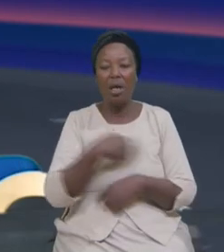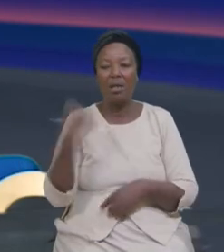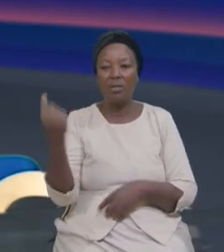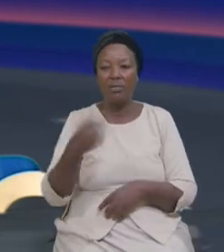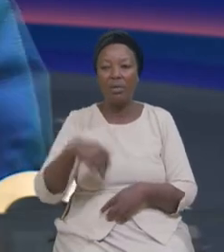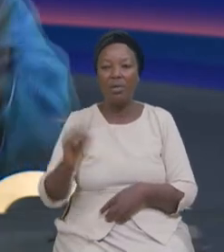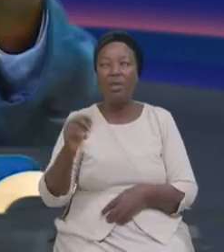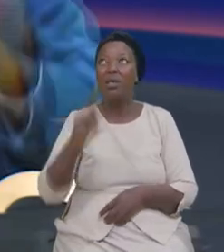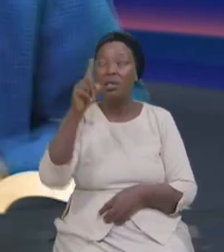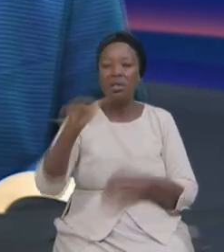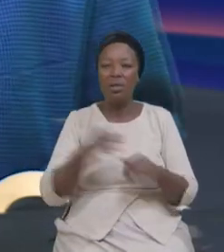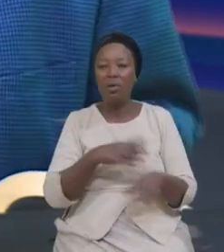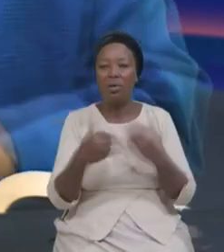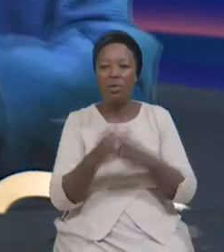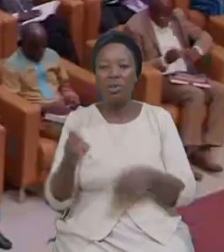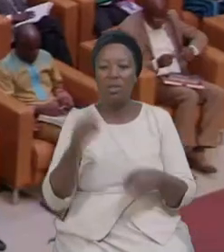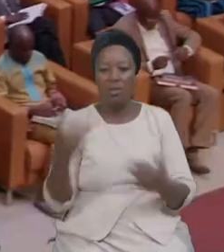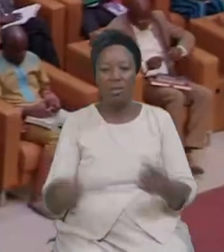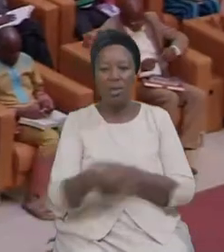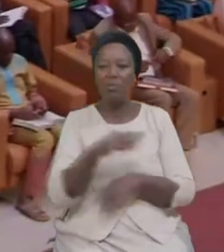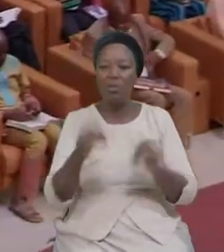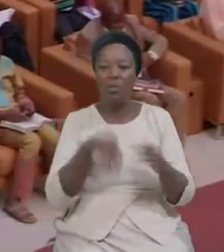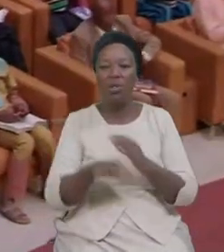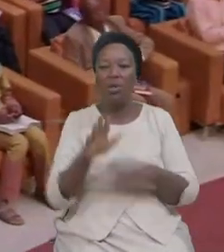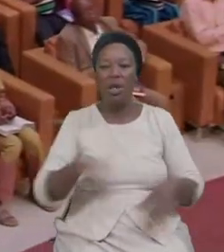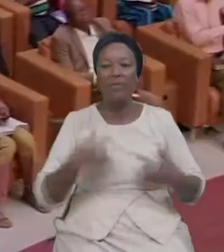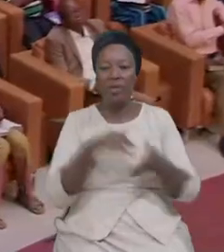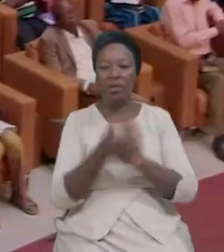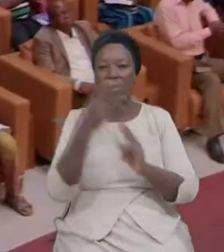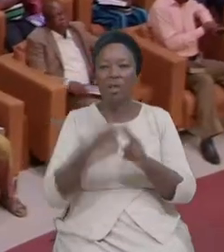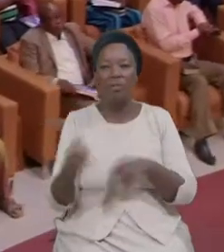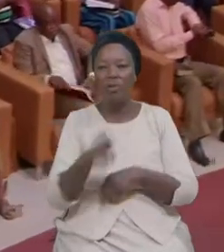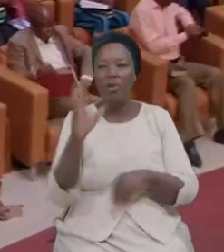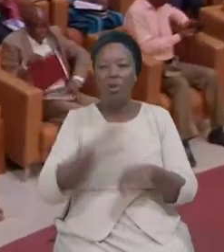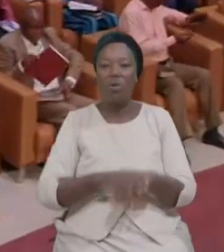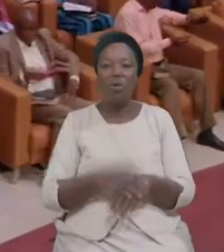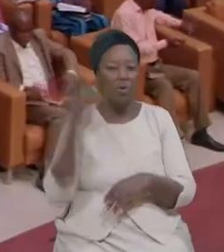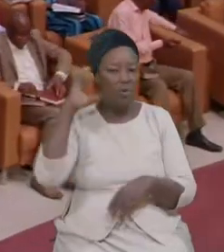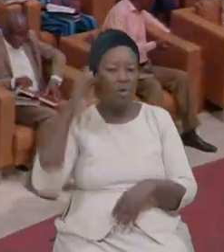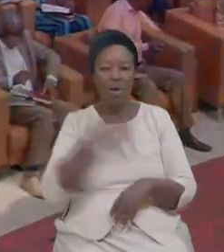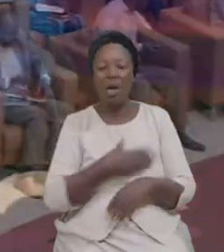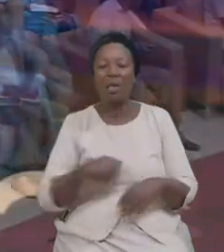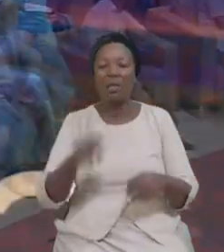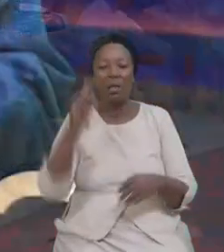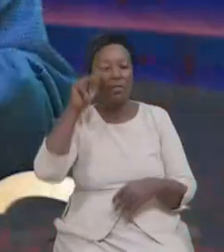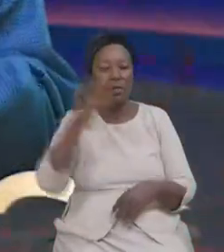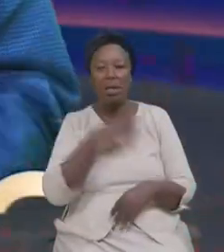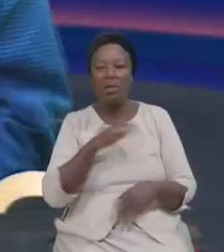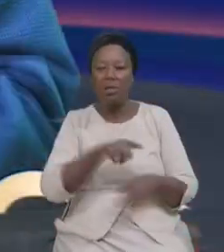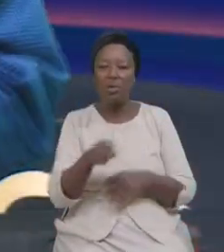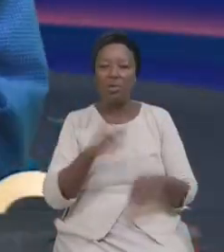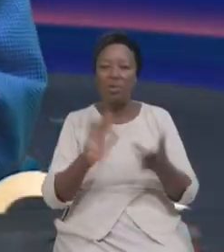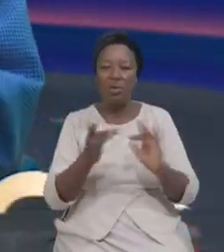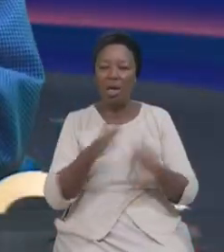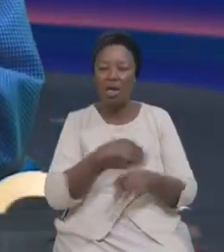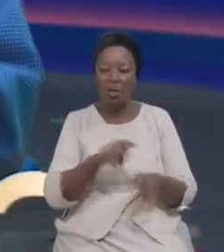things today. He will do in your life, those on radio, those on television, and those online, and those at the